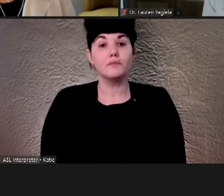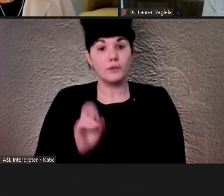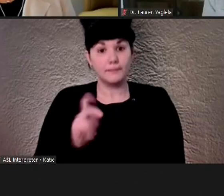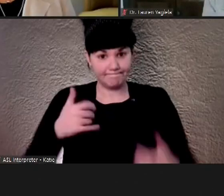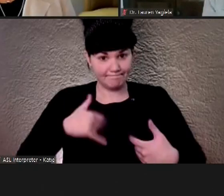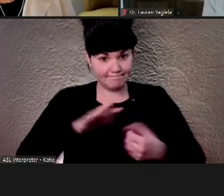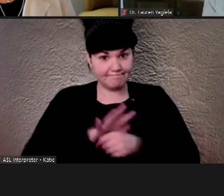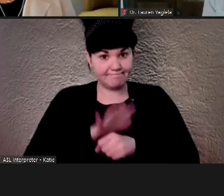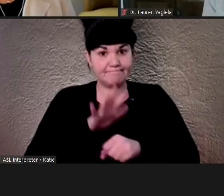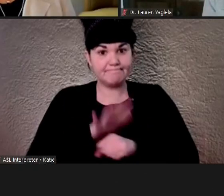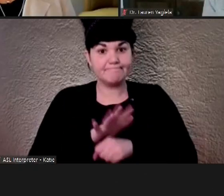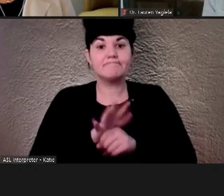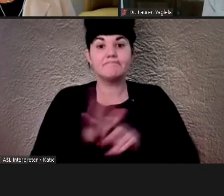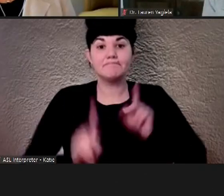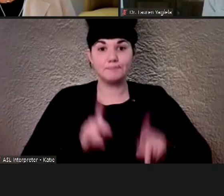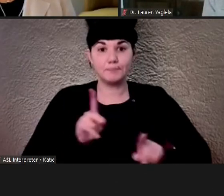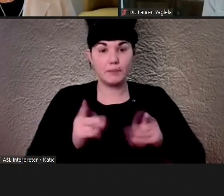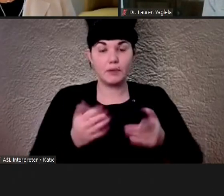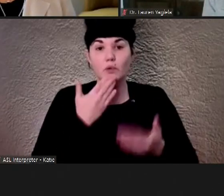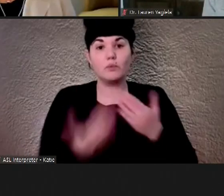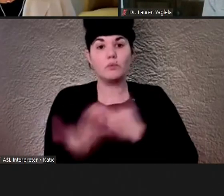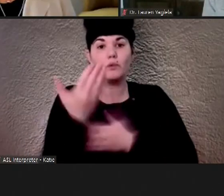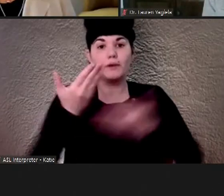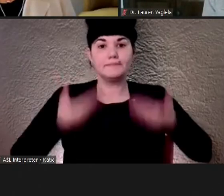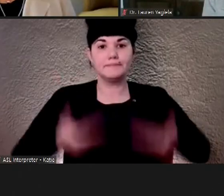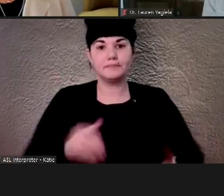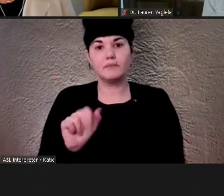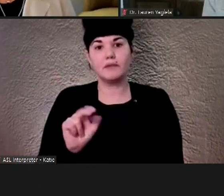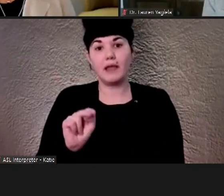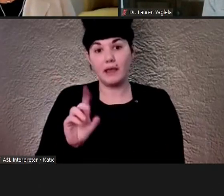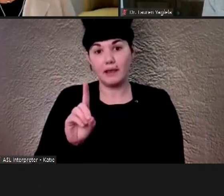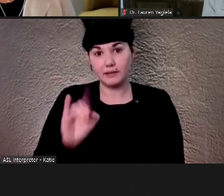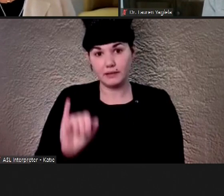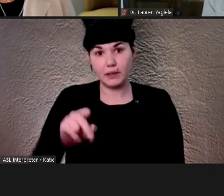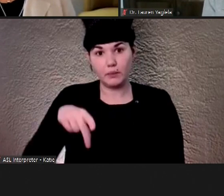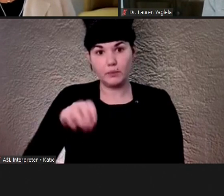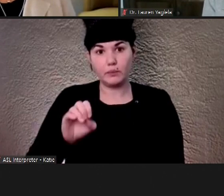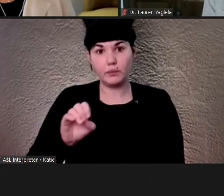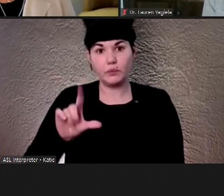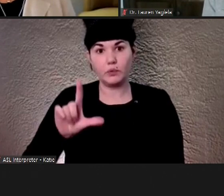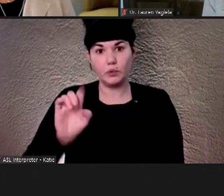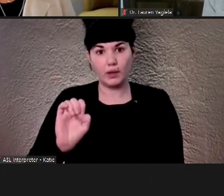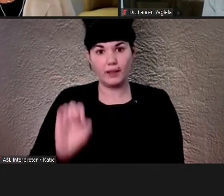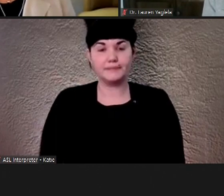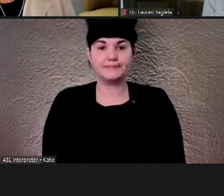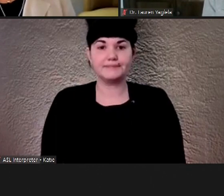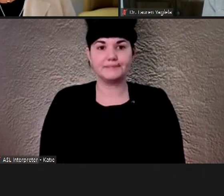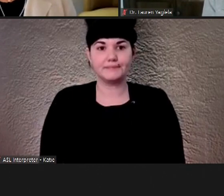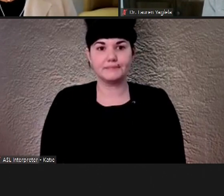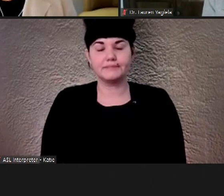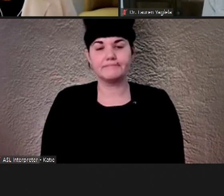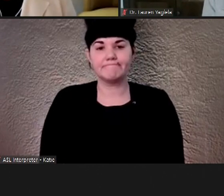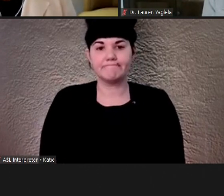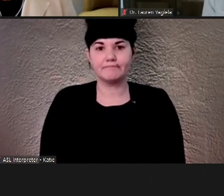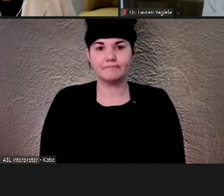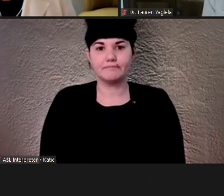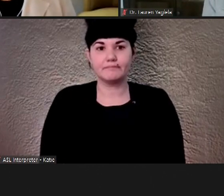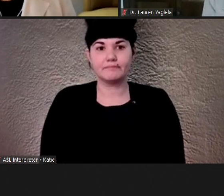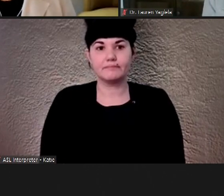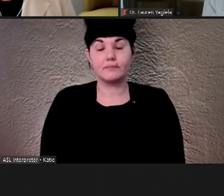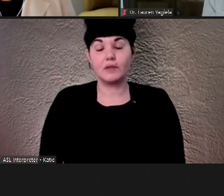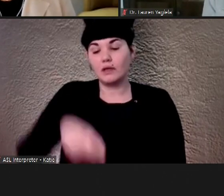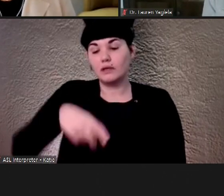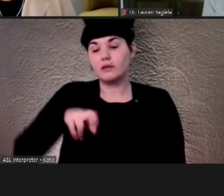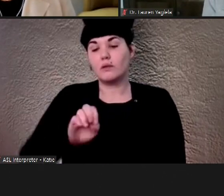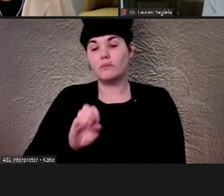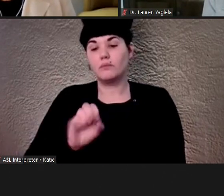Morning. My name is Andy Poole. This is a COVID update virtual press